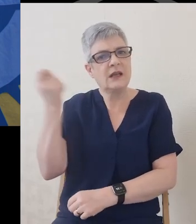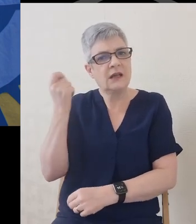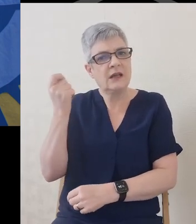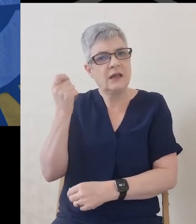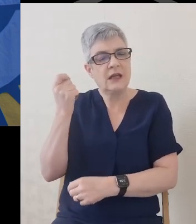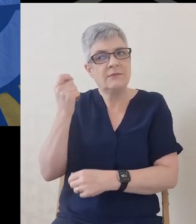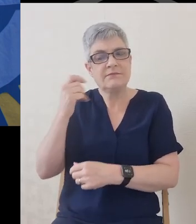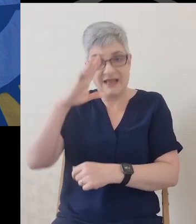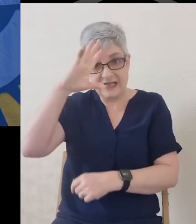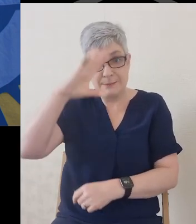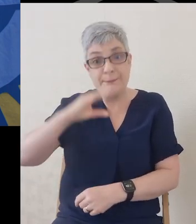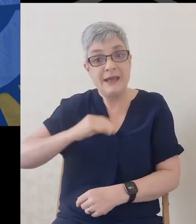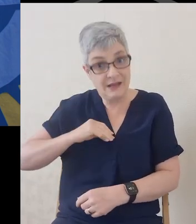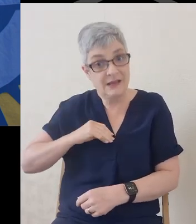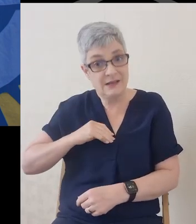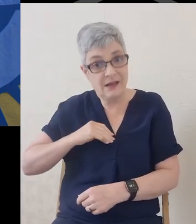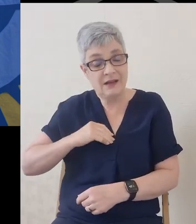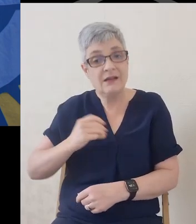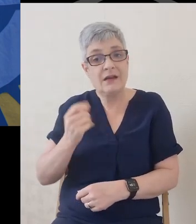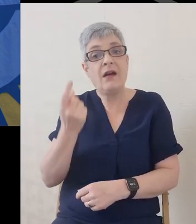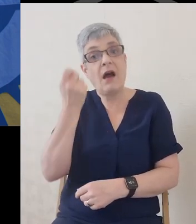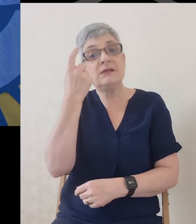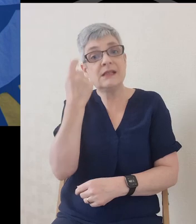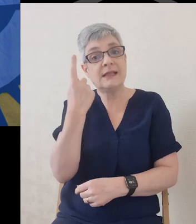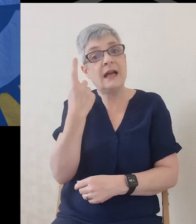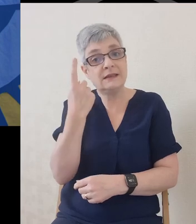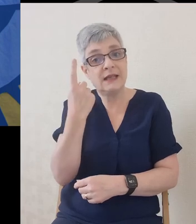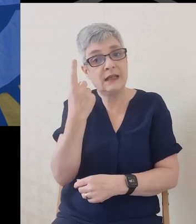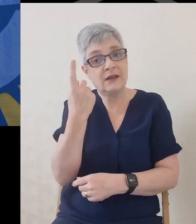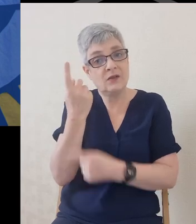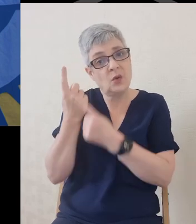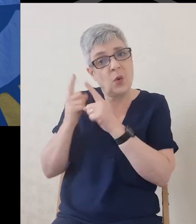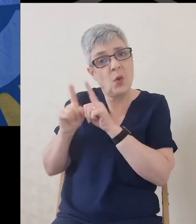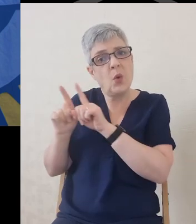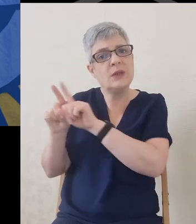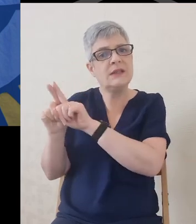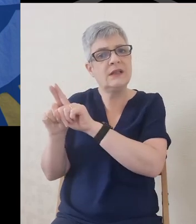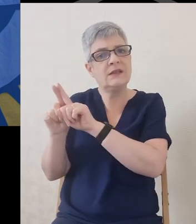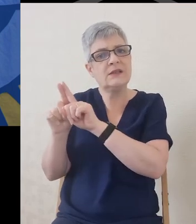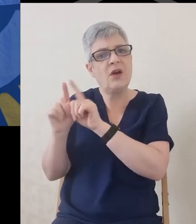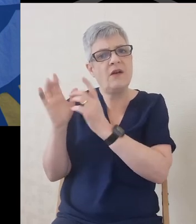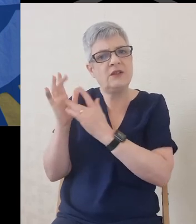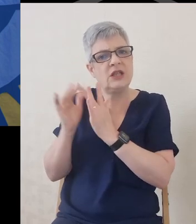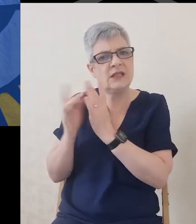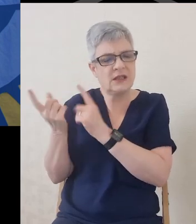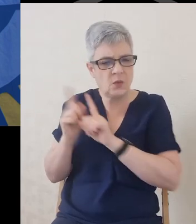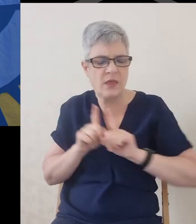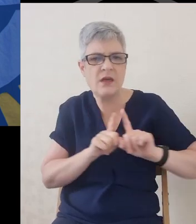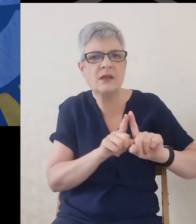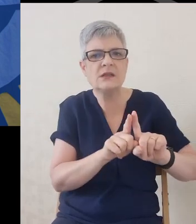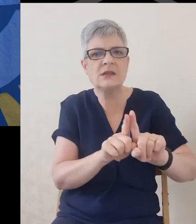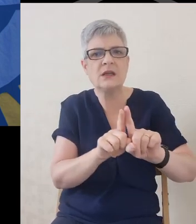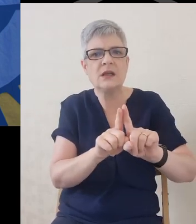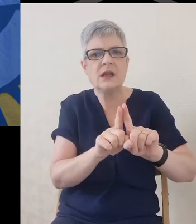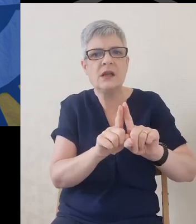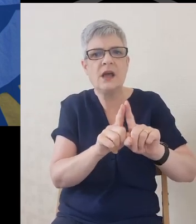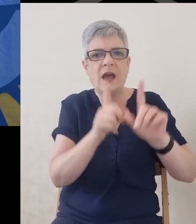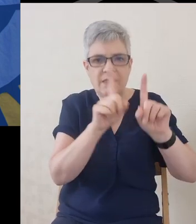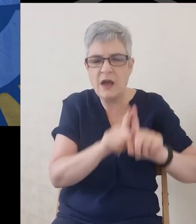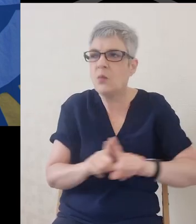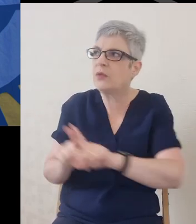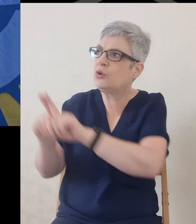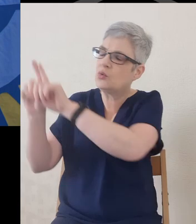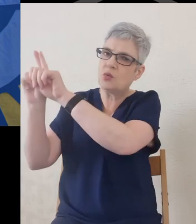both experiencing and understanding the closeness of Jesus with us and through Jesus our closeness with